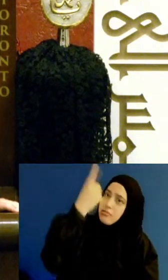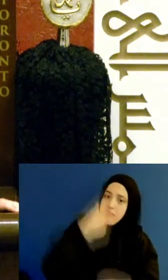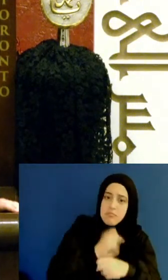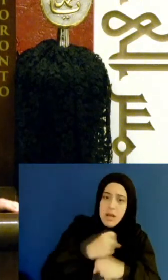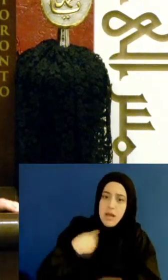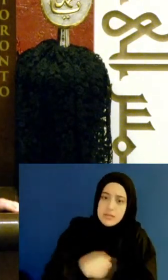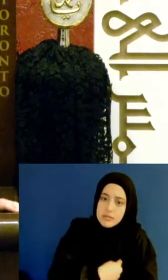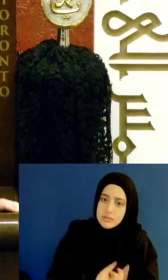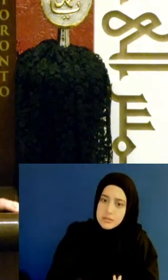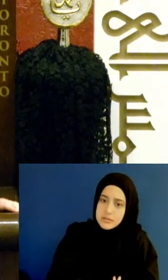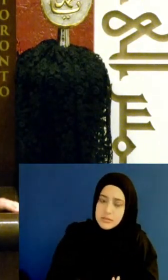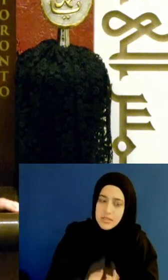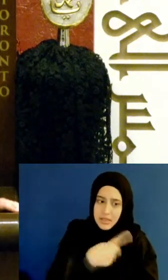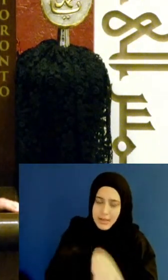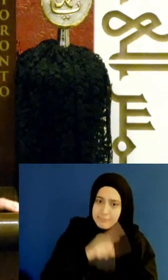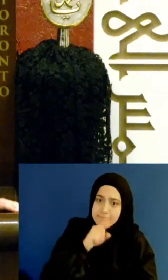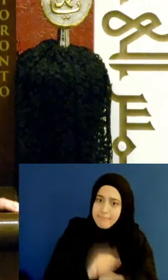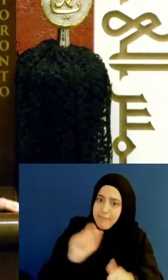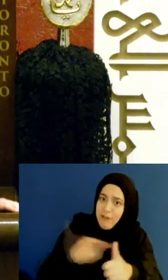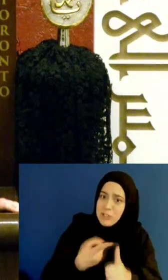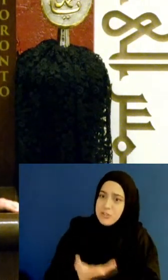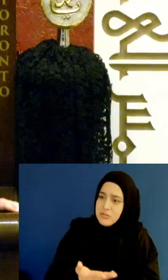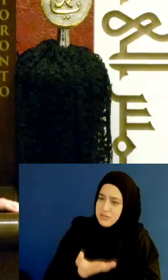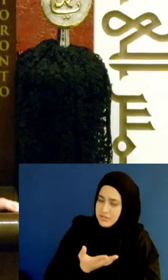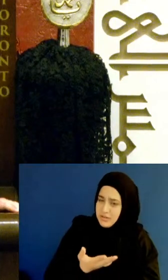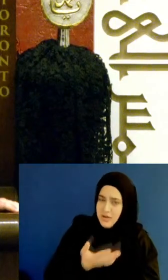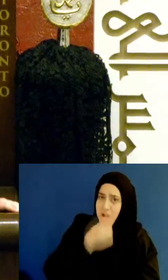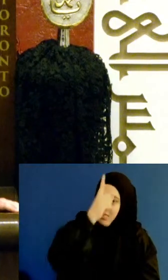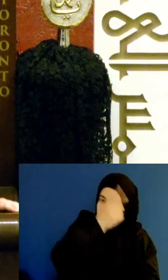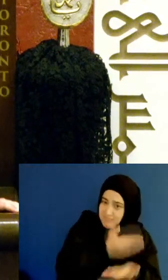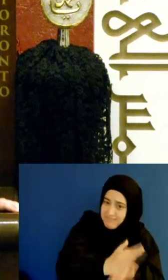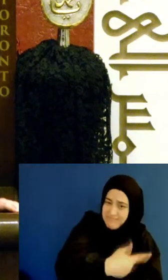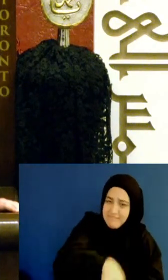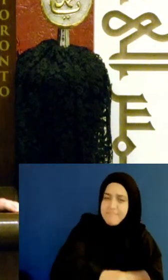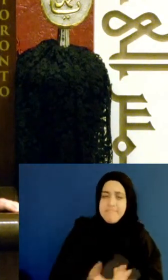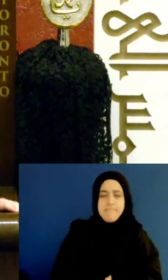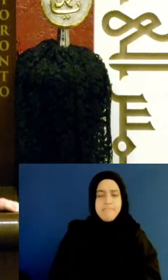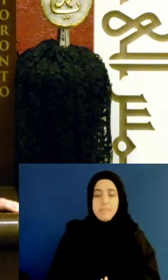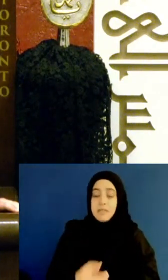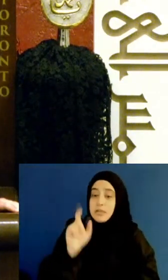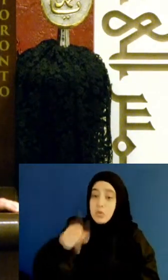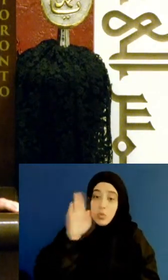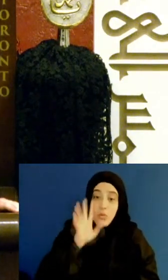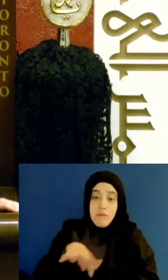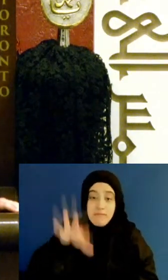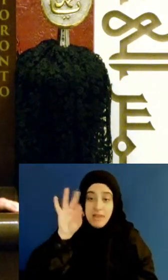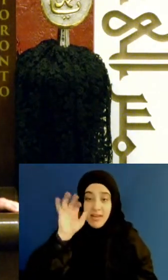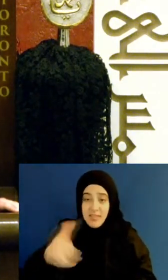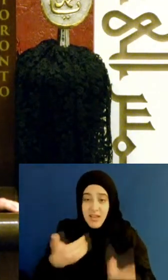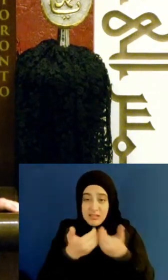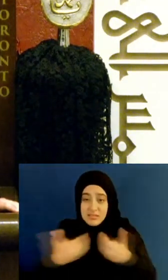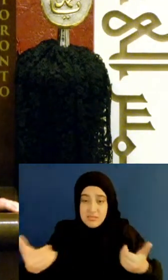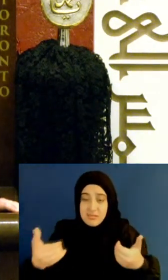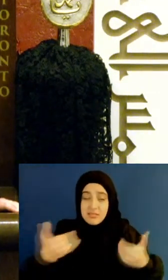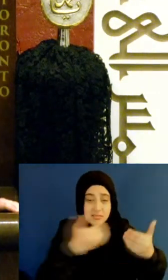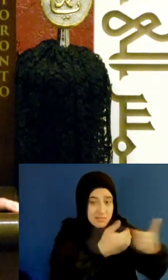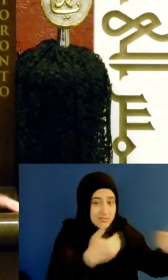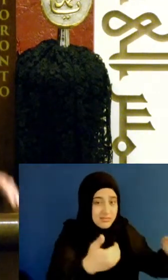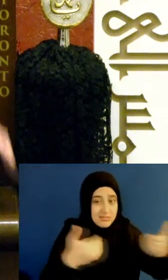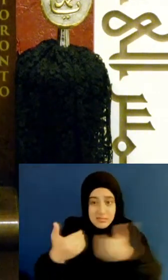this insistence of having segregation by class, segregation by